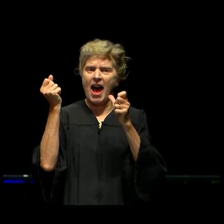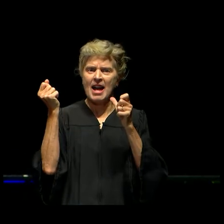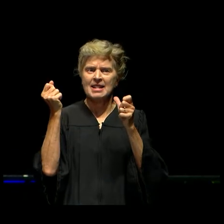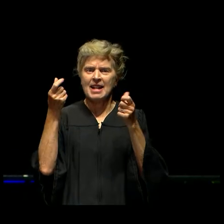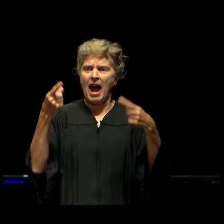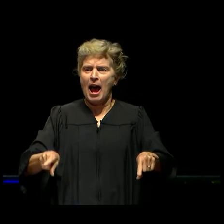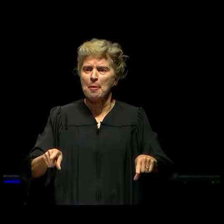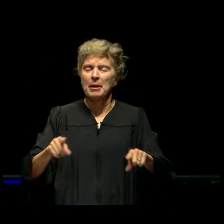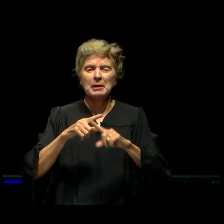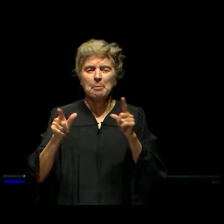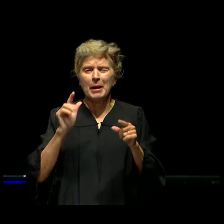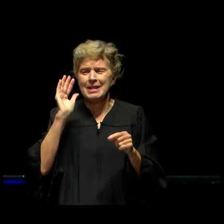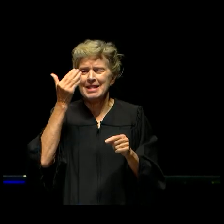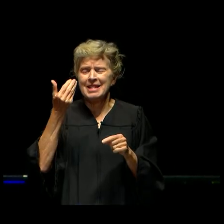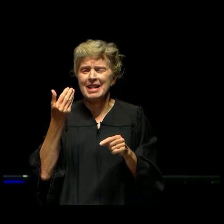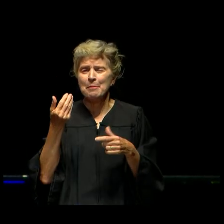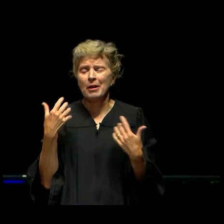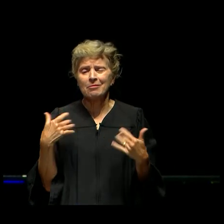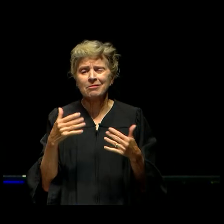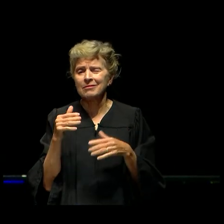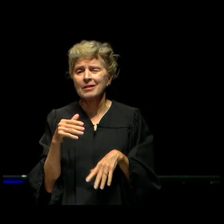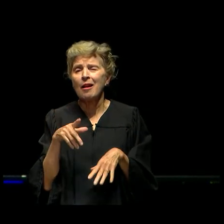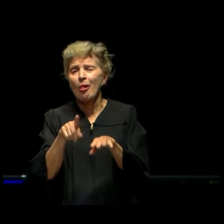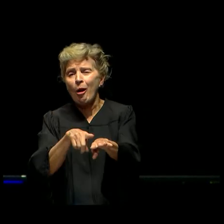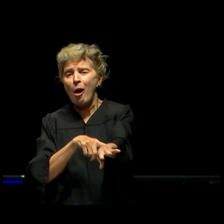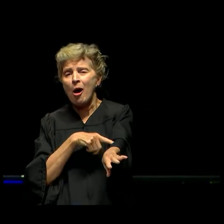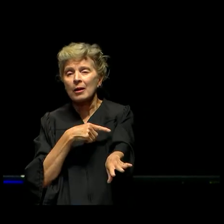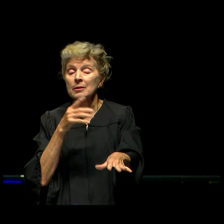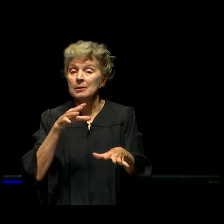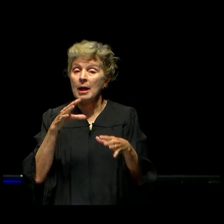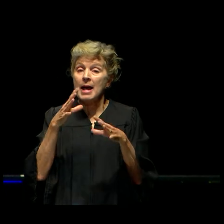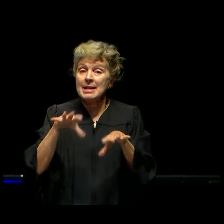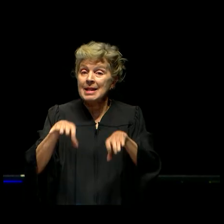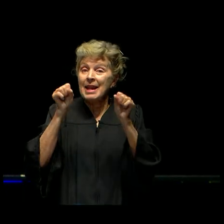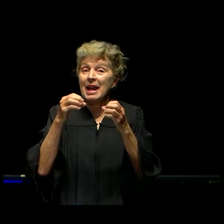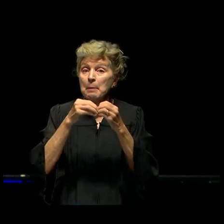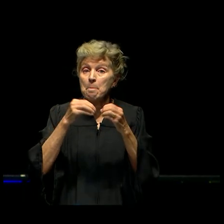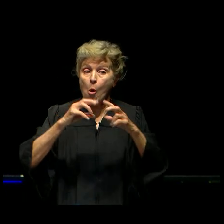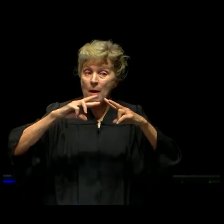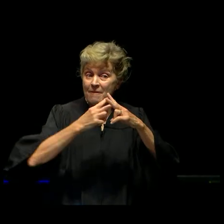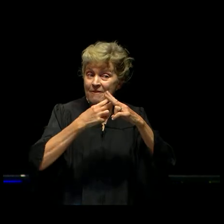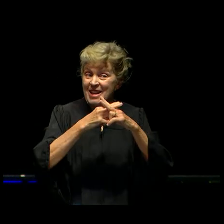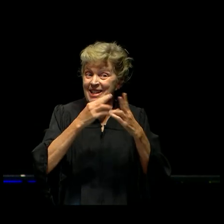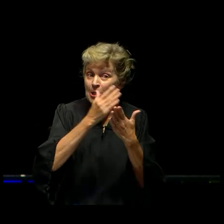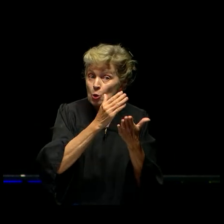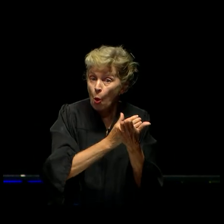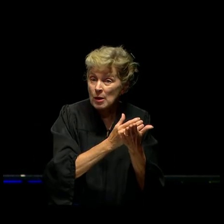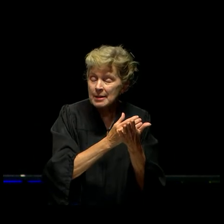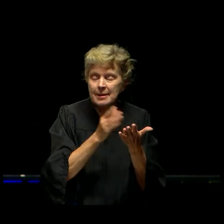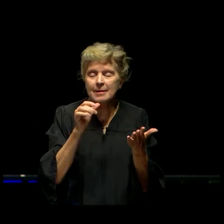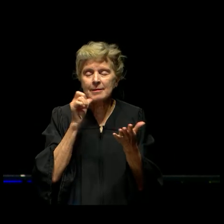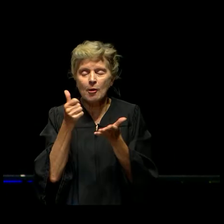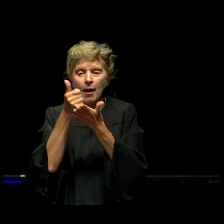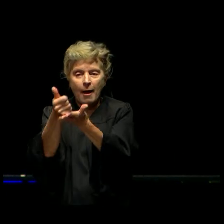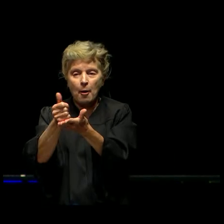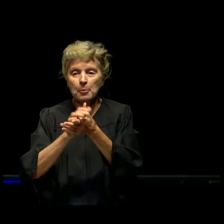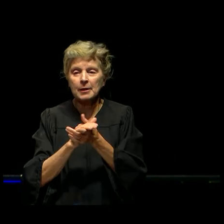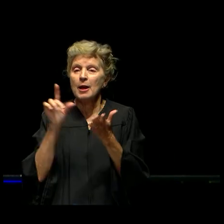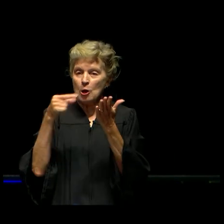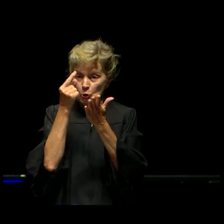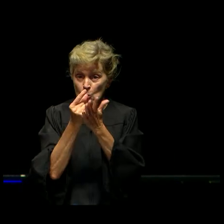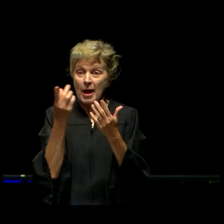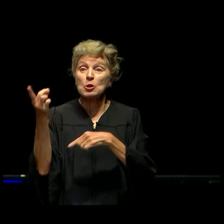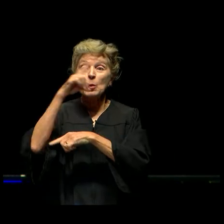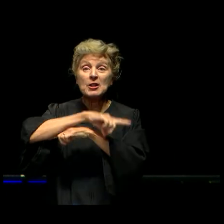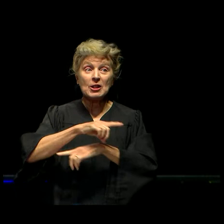very far away, but I can reassure you, taking more physics courses is not the answer. Nonetheless,